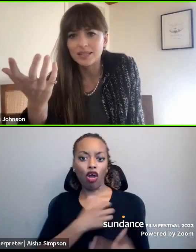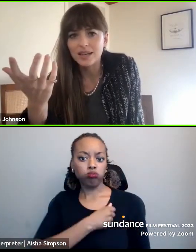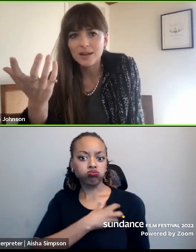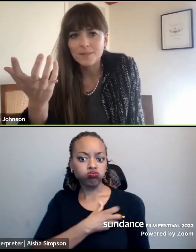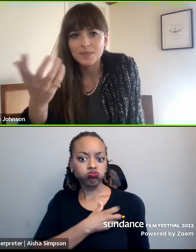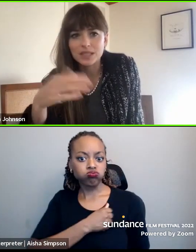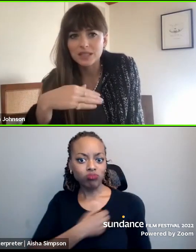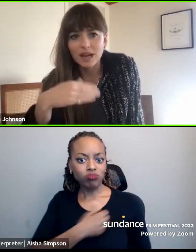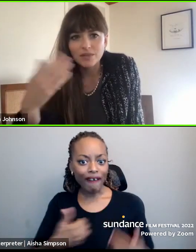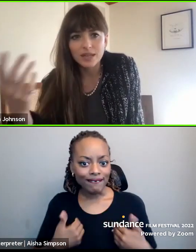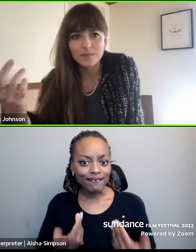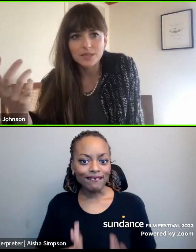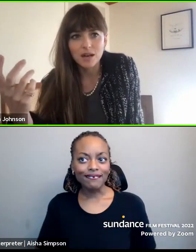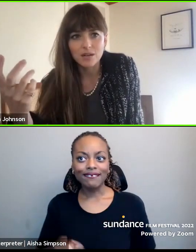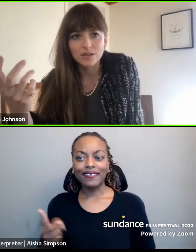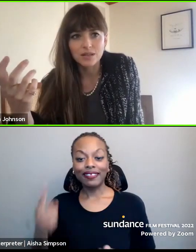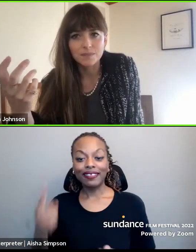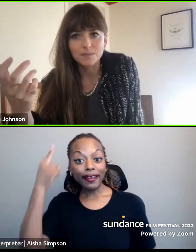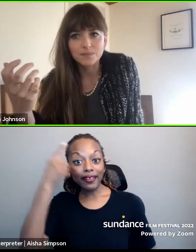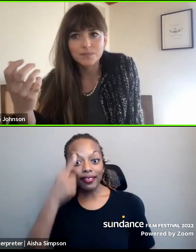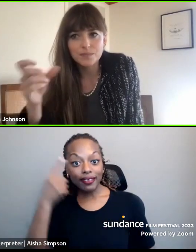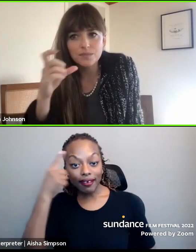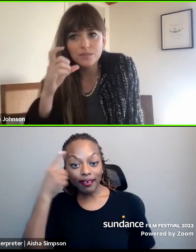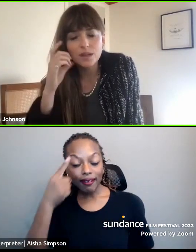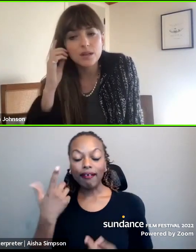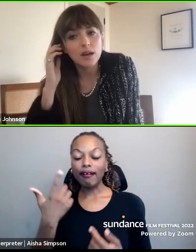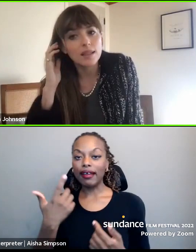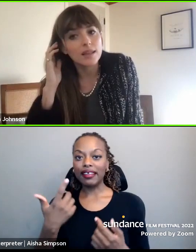thoughtful and discovering themselves.